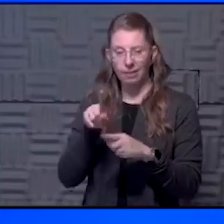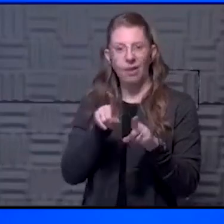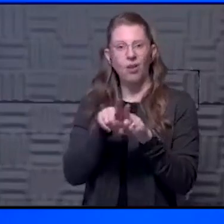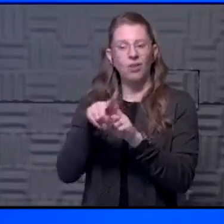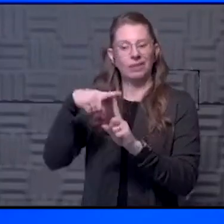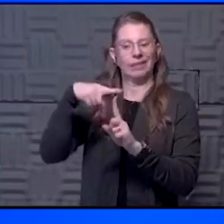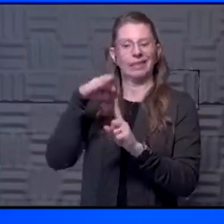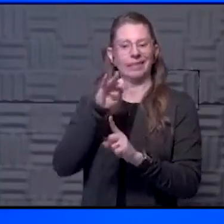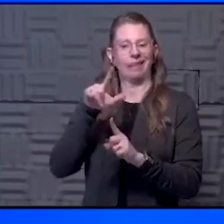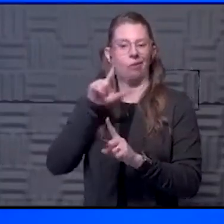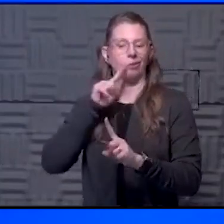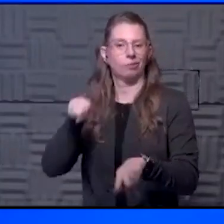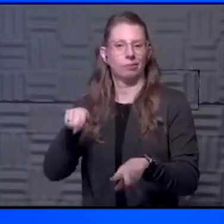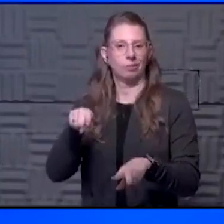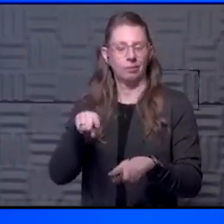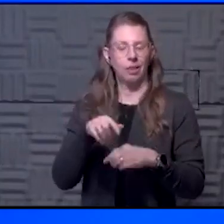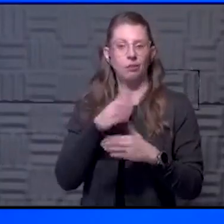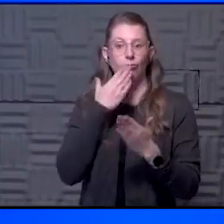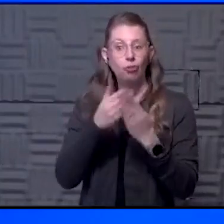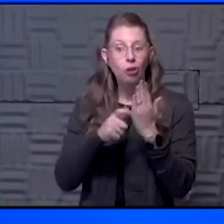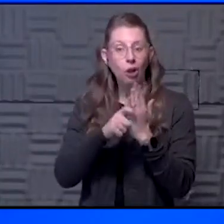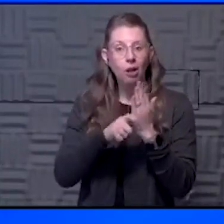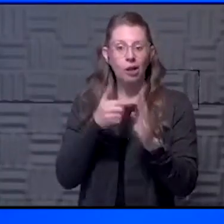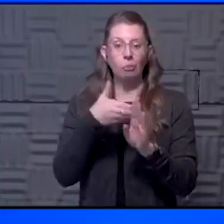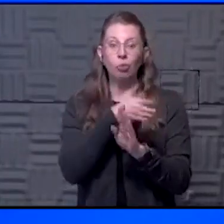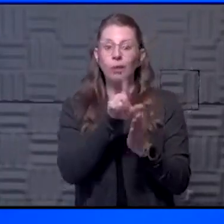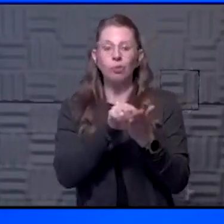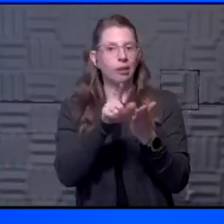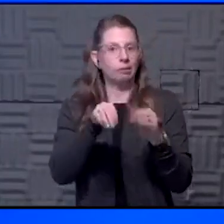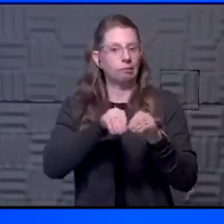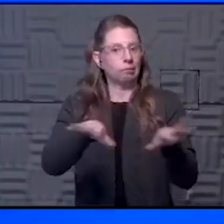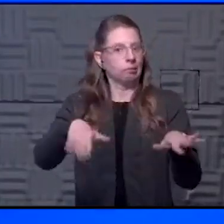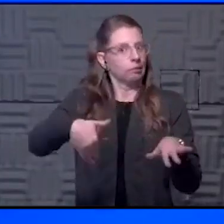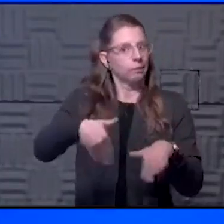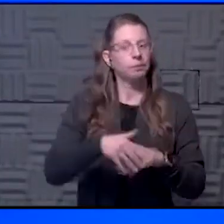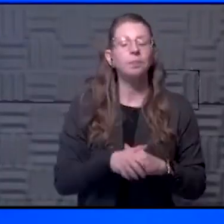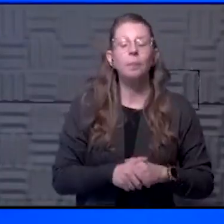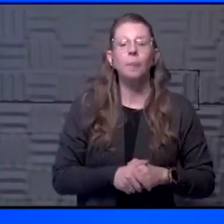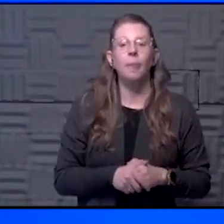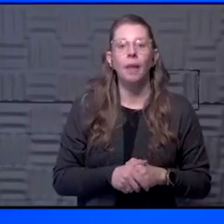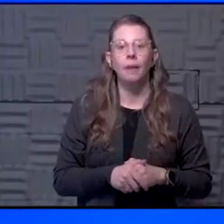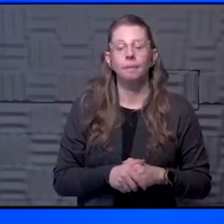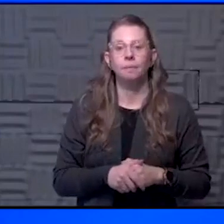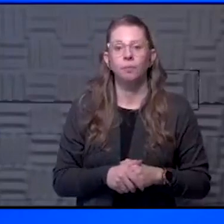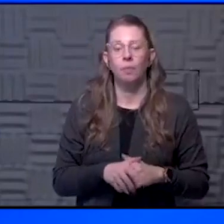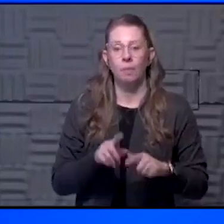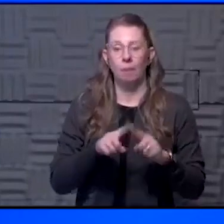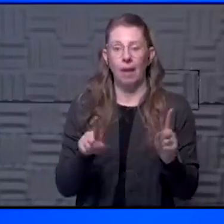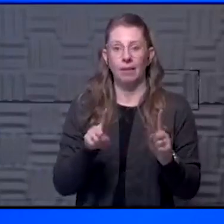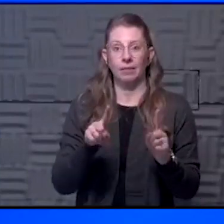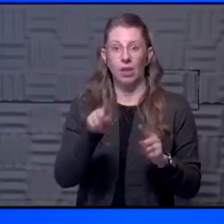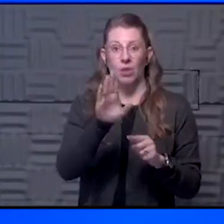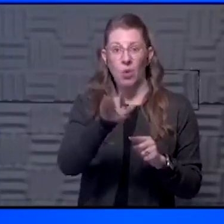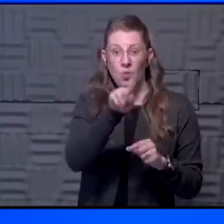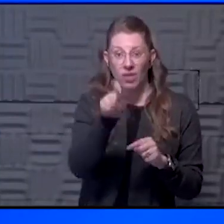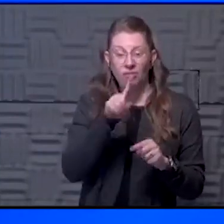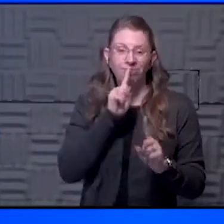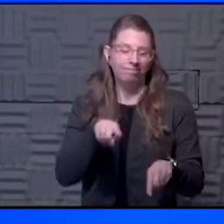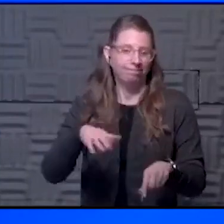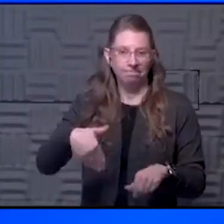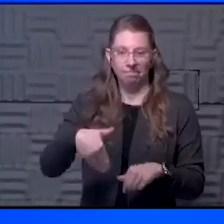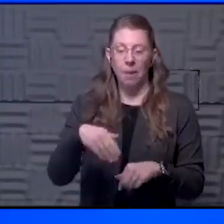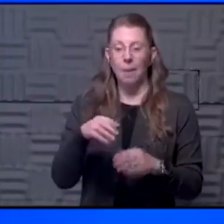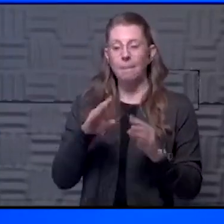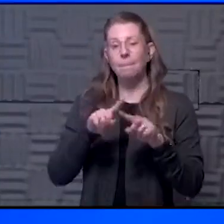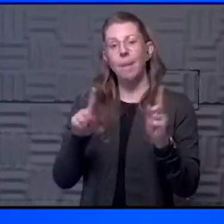immune cell. So it's a good article. It is a preprint, but it certainly doesn't answer the question, and it's just more data, and hopefully